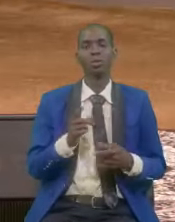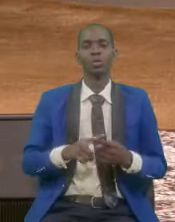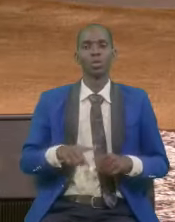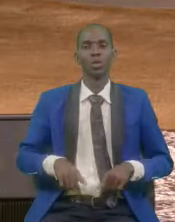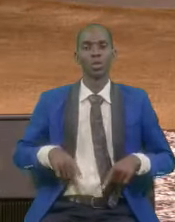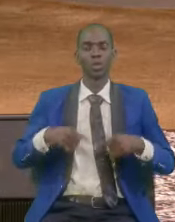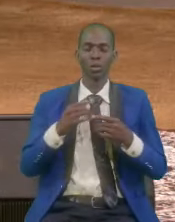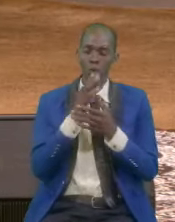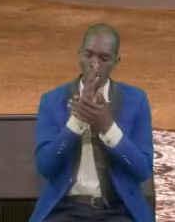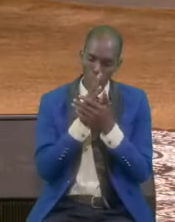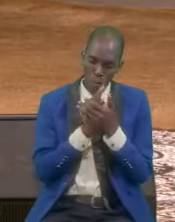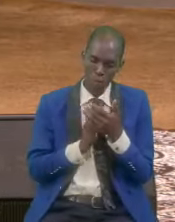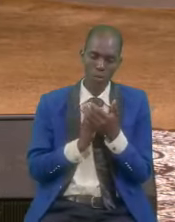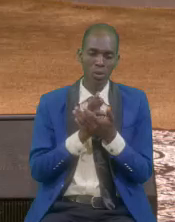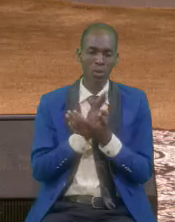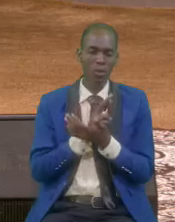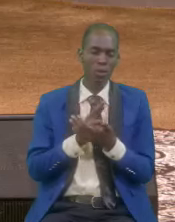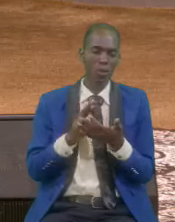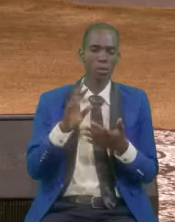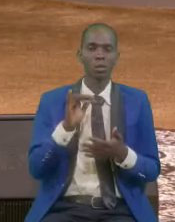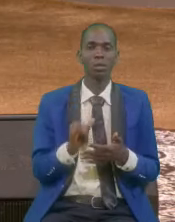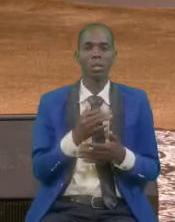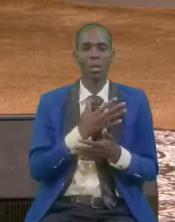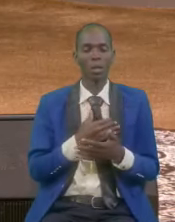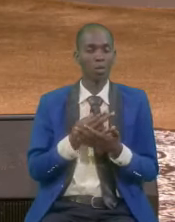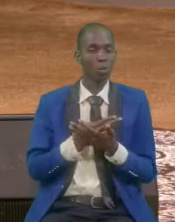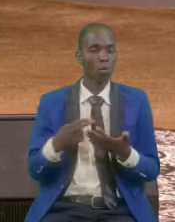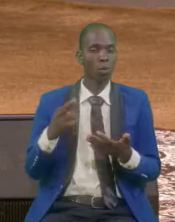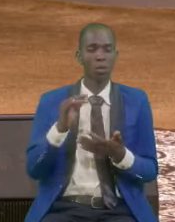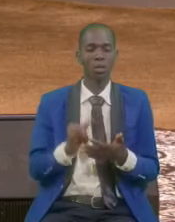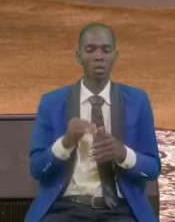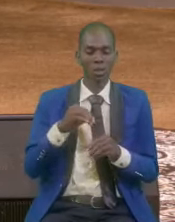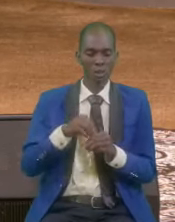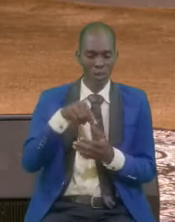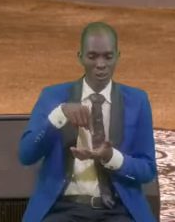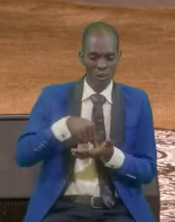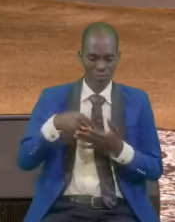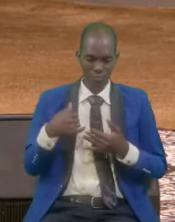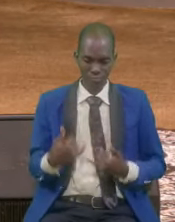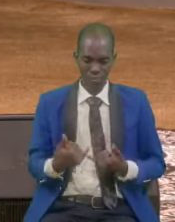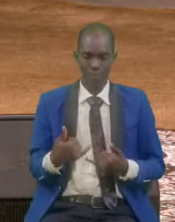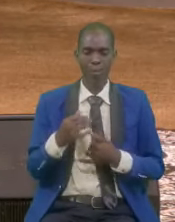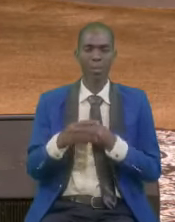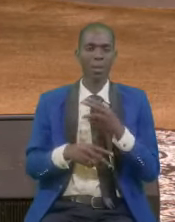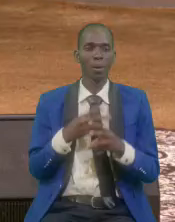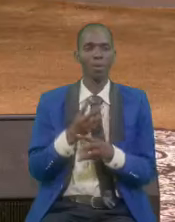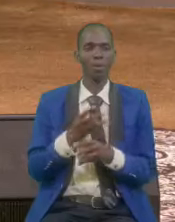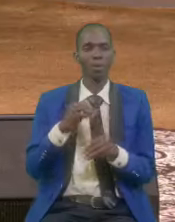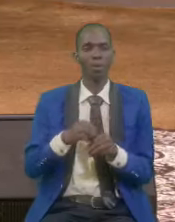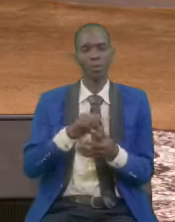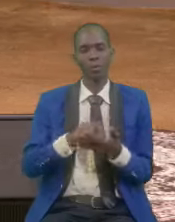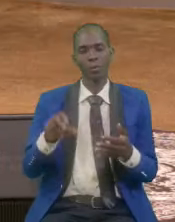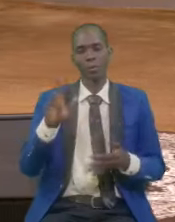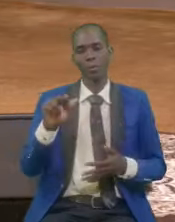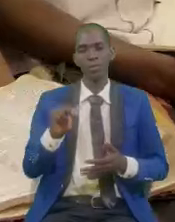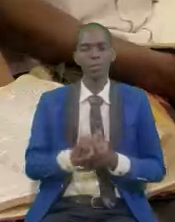soberly, righteously, and ungodly in this present world. Verse 13,